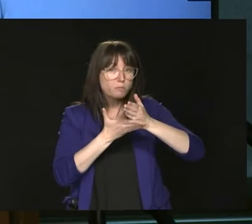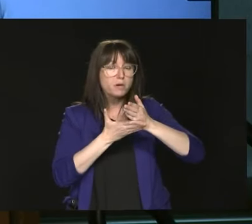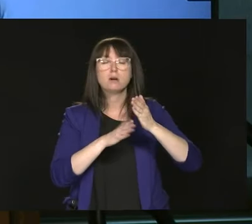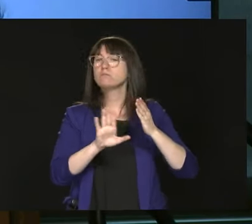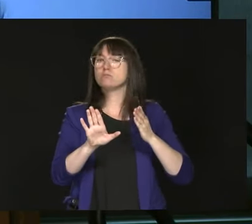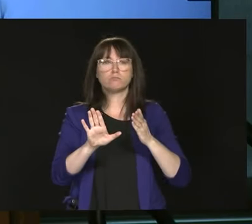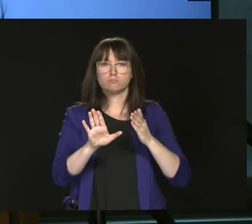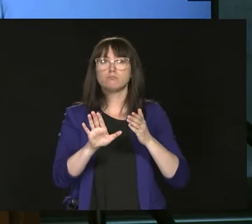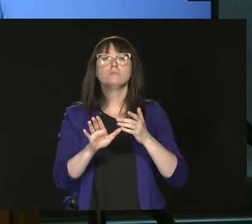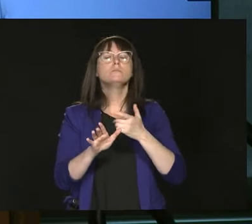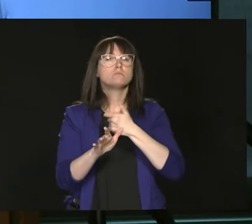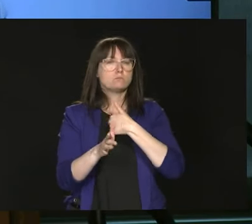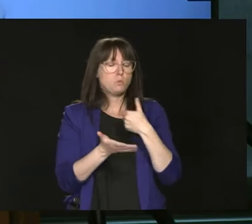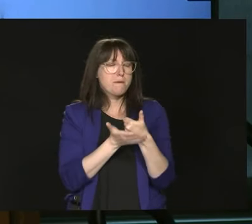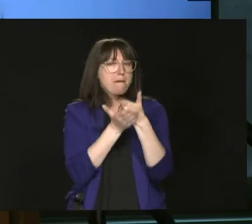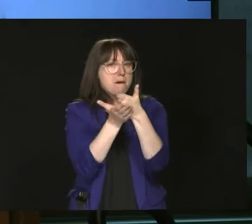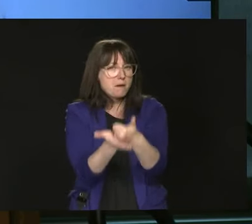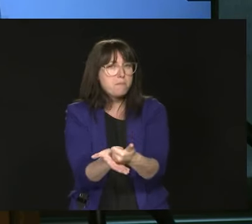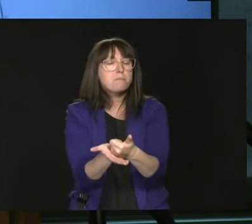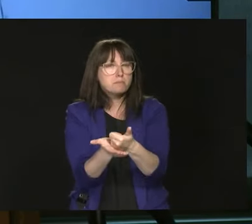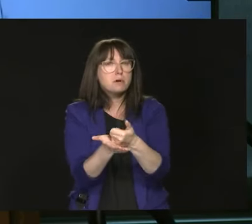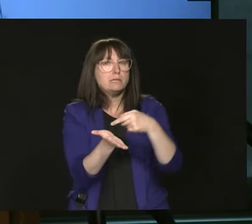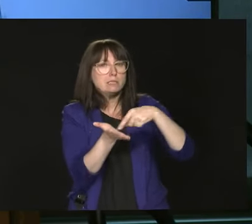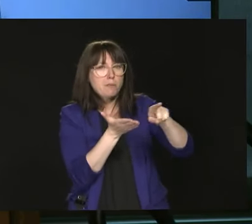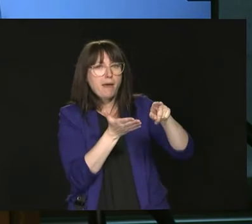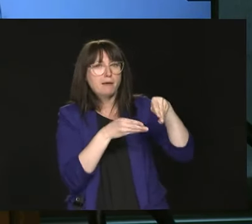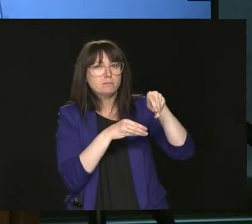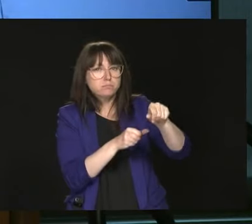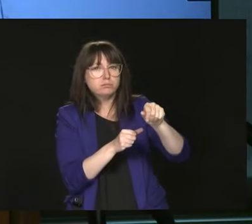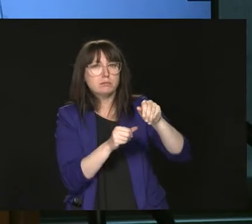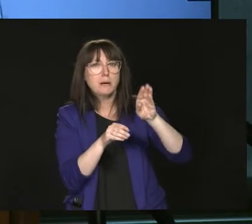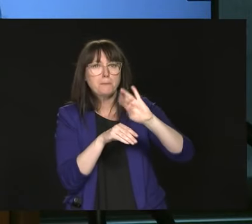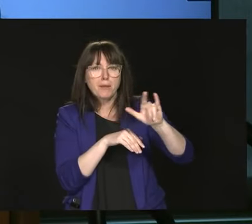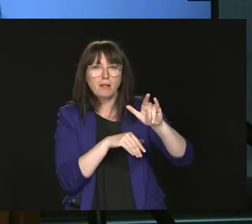to help with your expenses by deferring